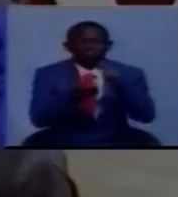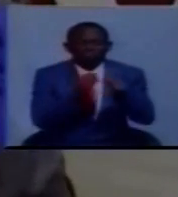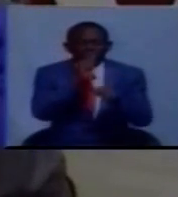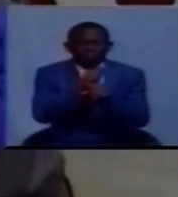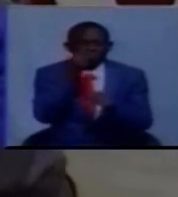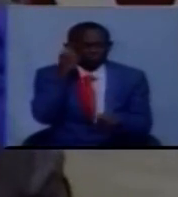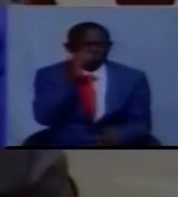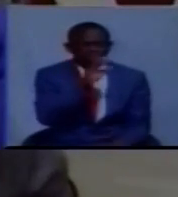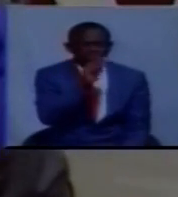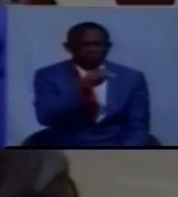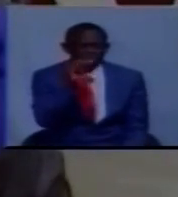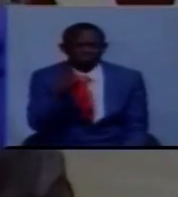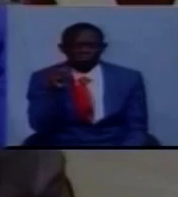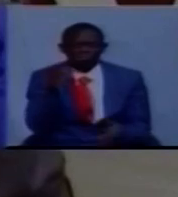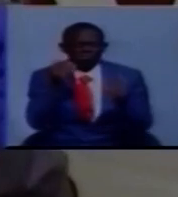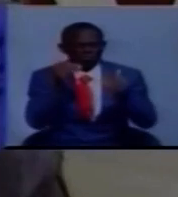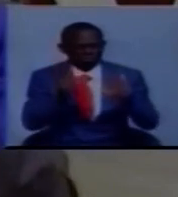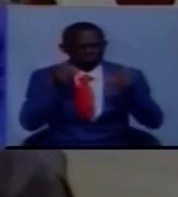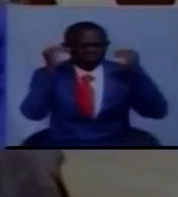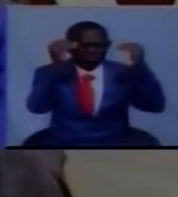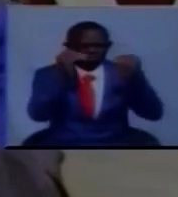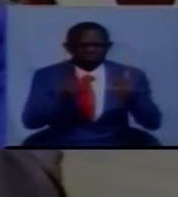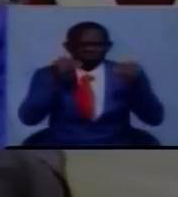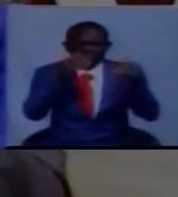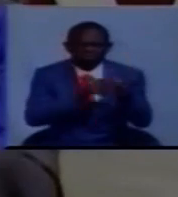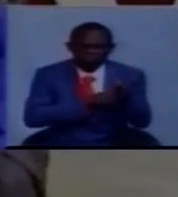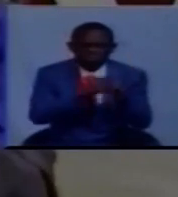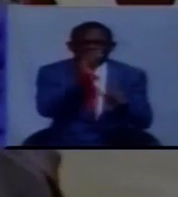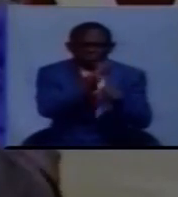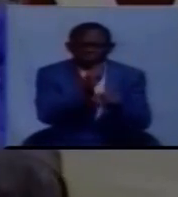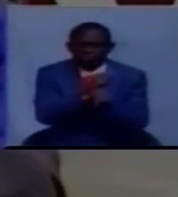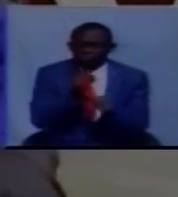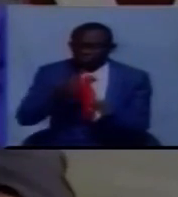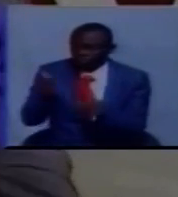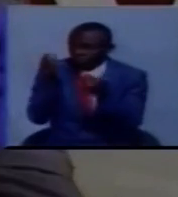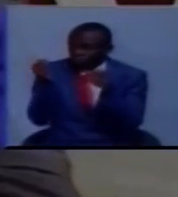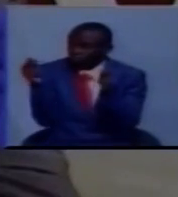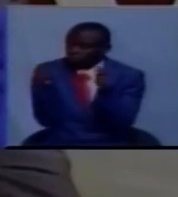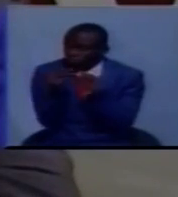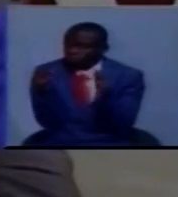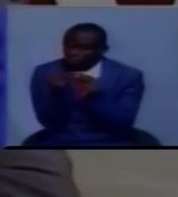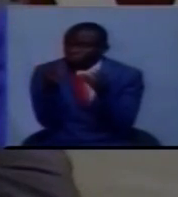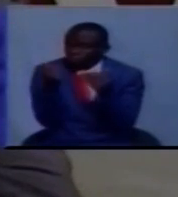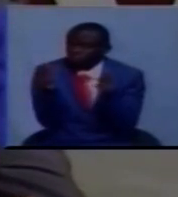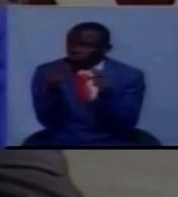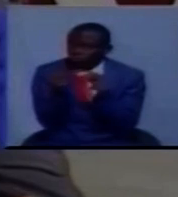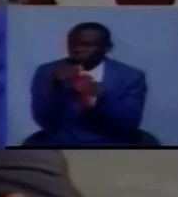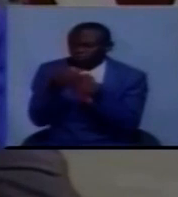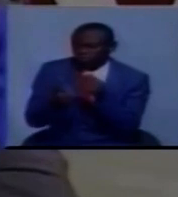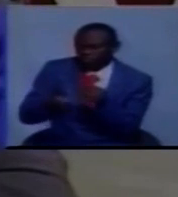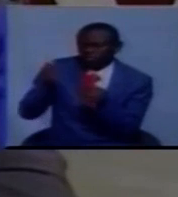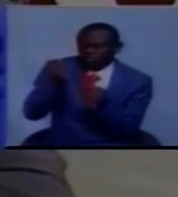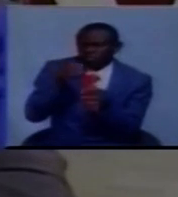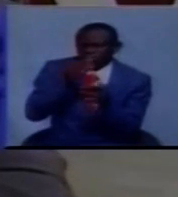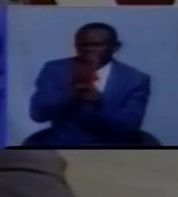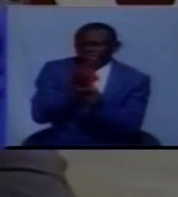You are a highly professional person and you would like to work on contract with your own consent. You